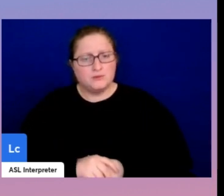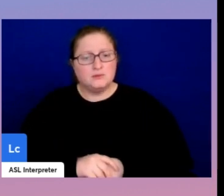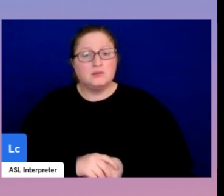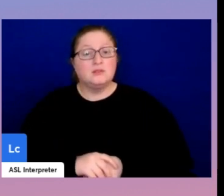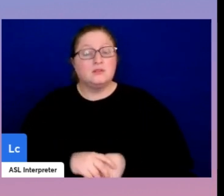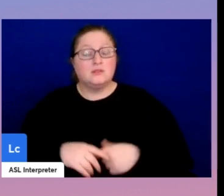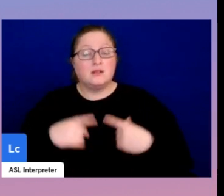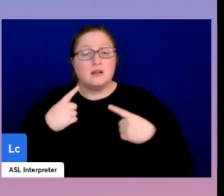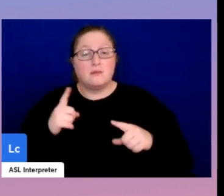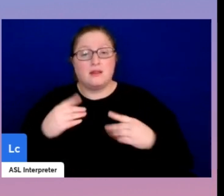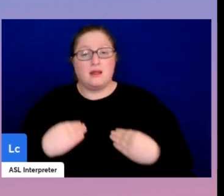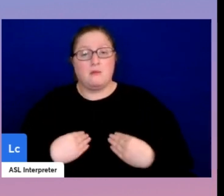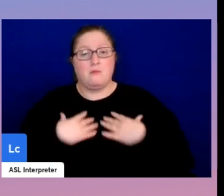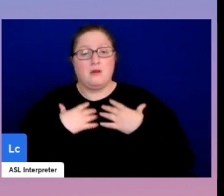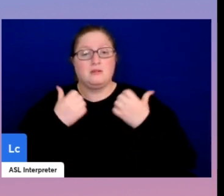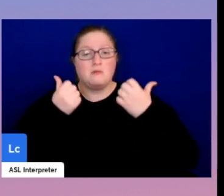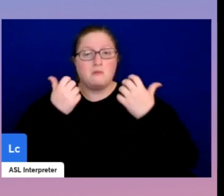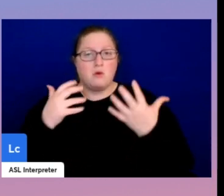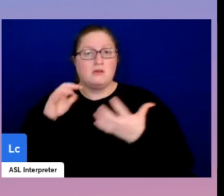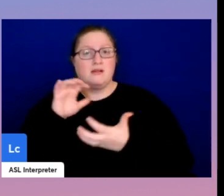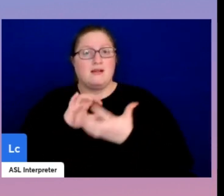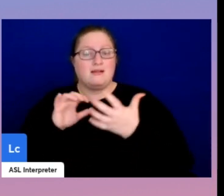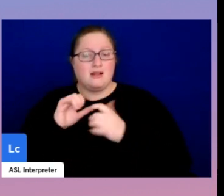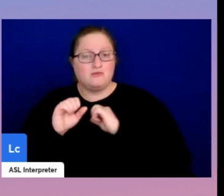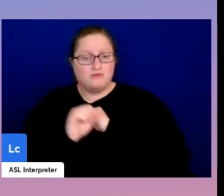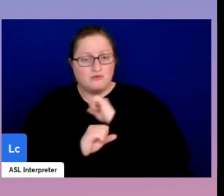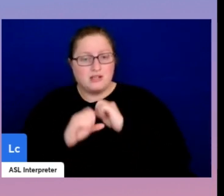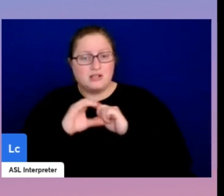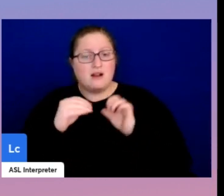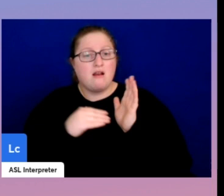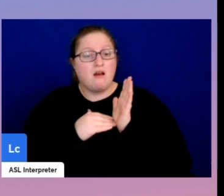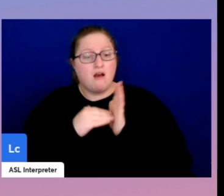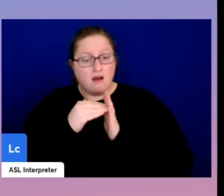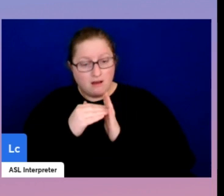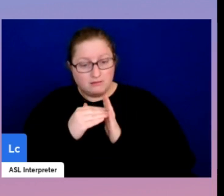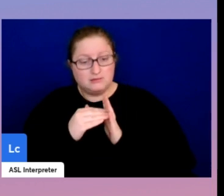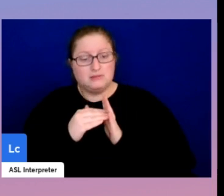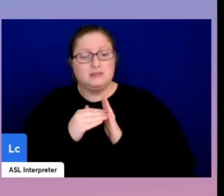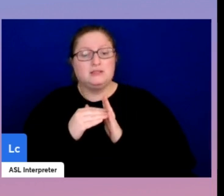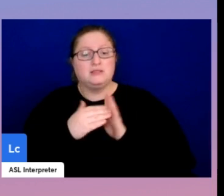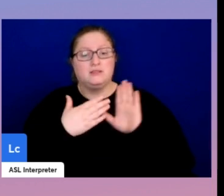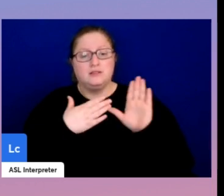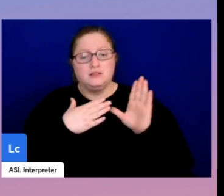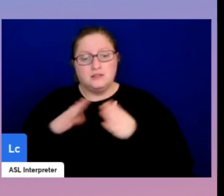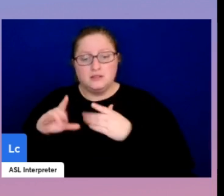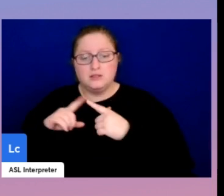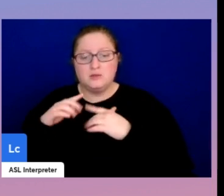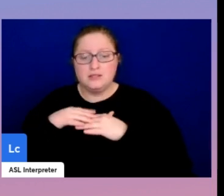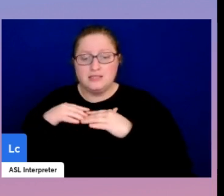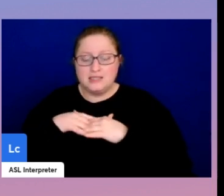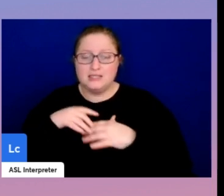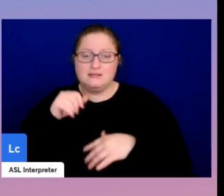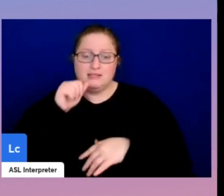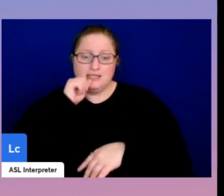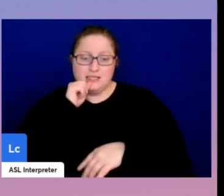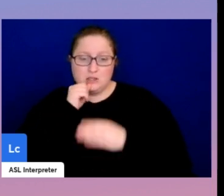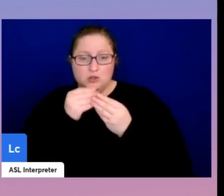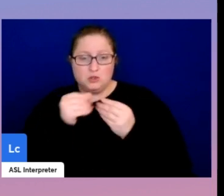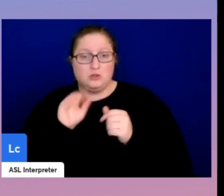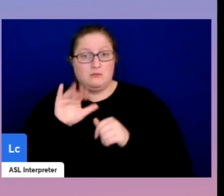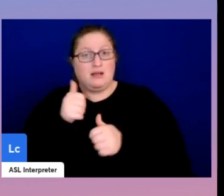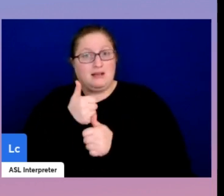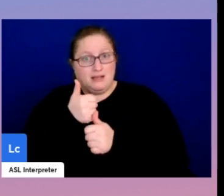embrace this multi-cloud strategy, and they often turn to native secrets management solutions provided by each cloud